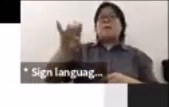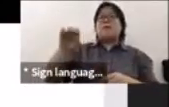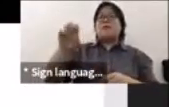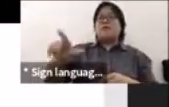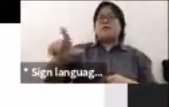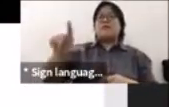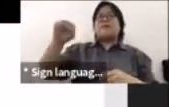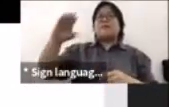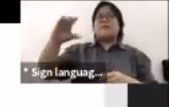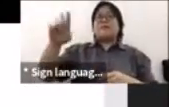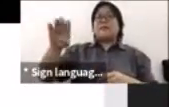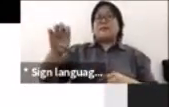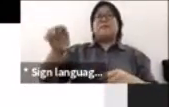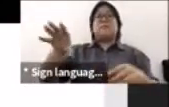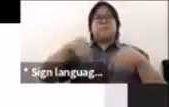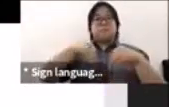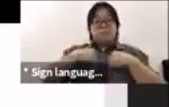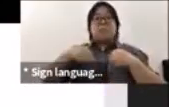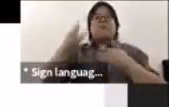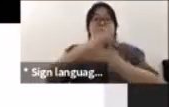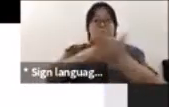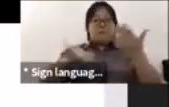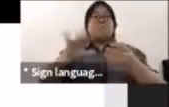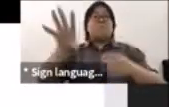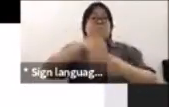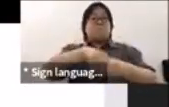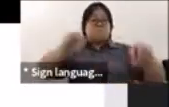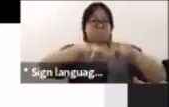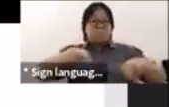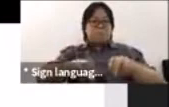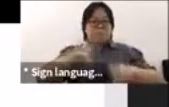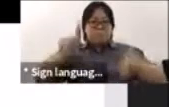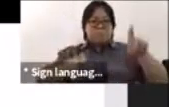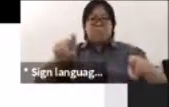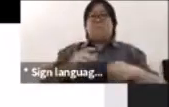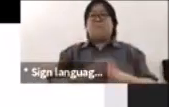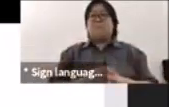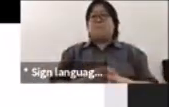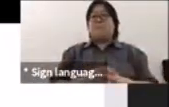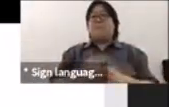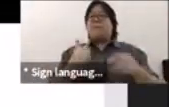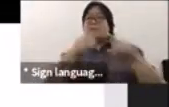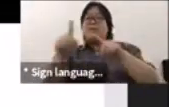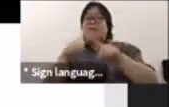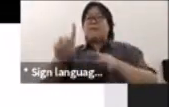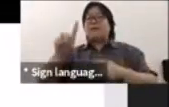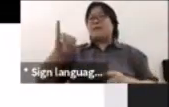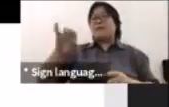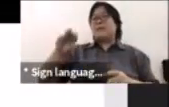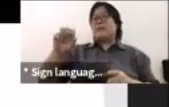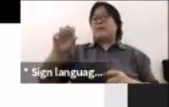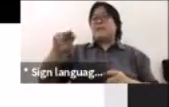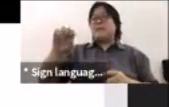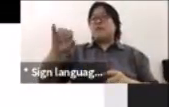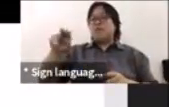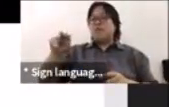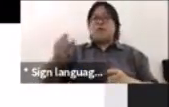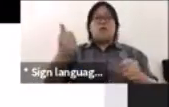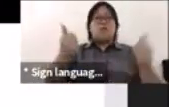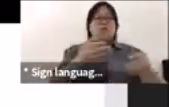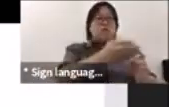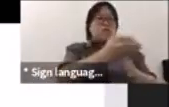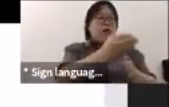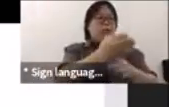has 12 questions. It is also a summative scale. And it asks questions on several dimensions, that in which areas they are getting